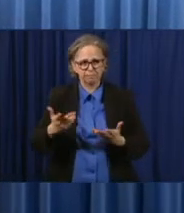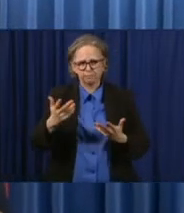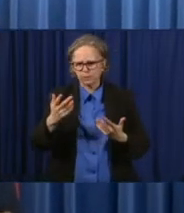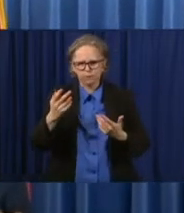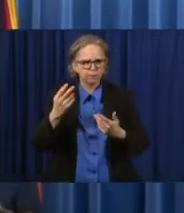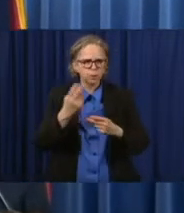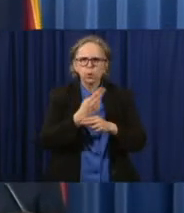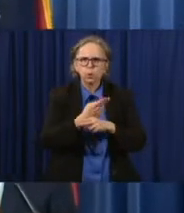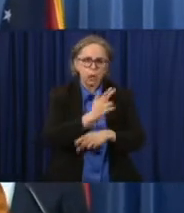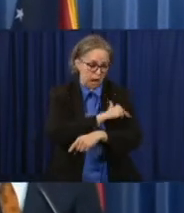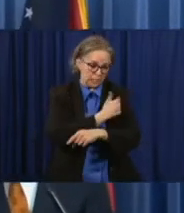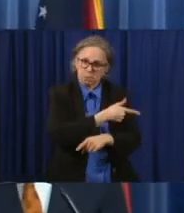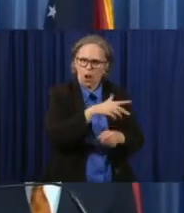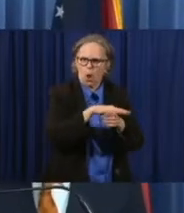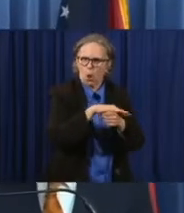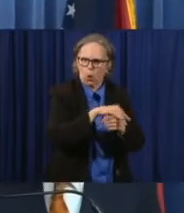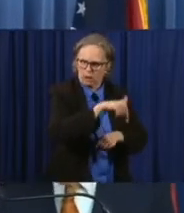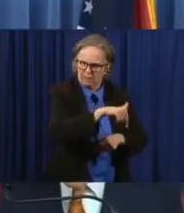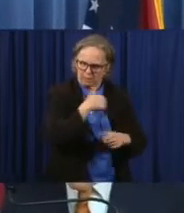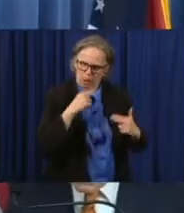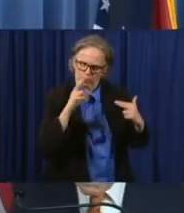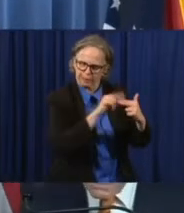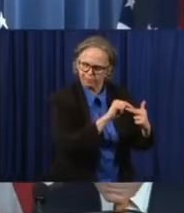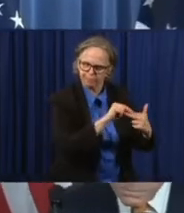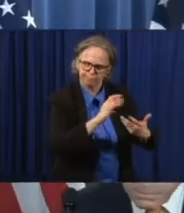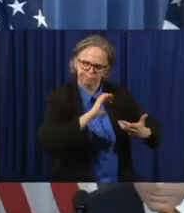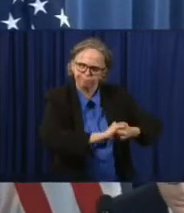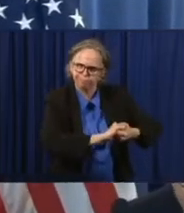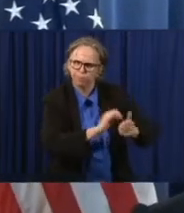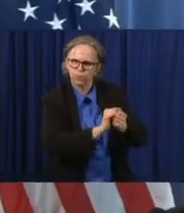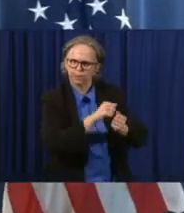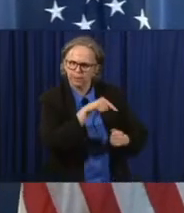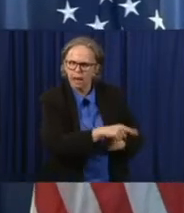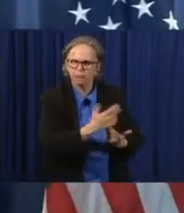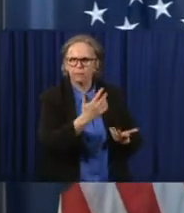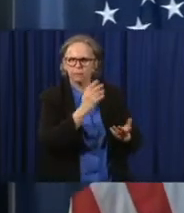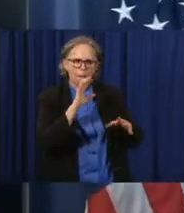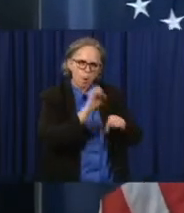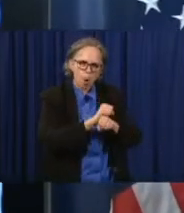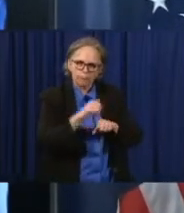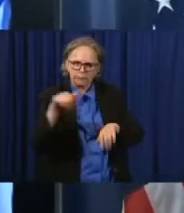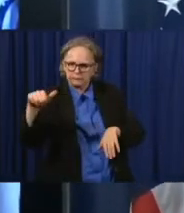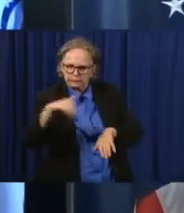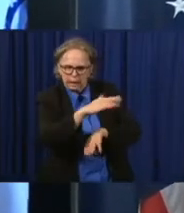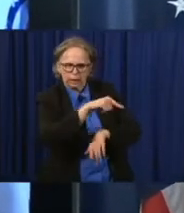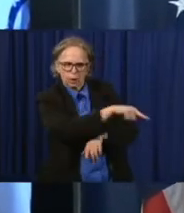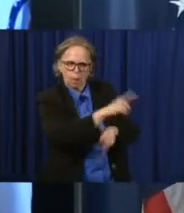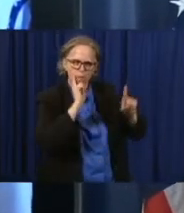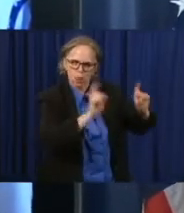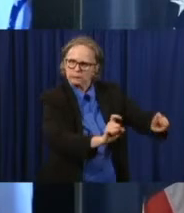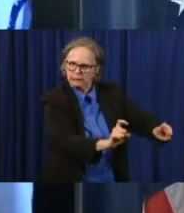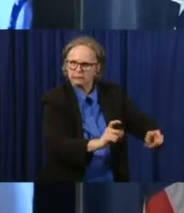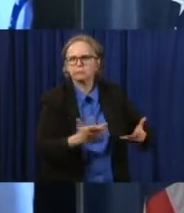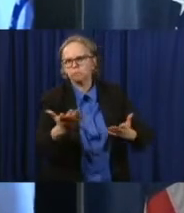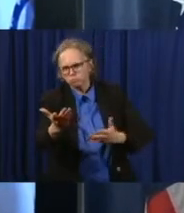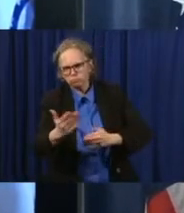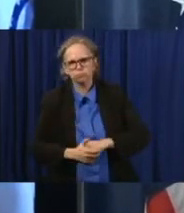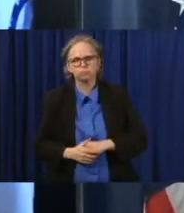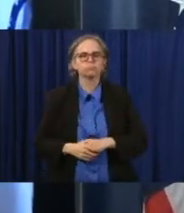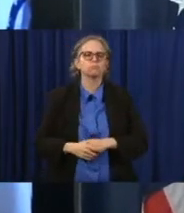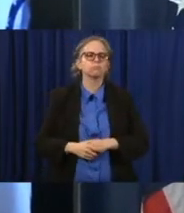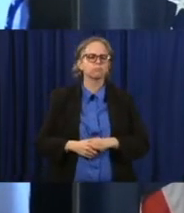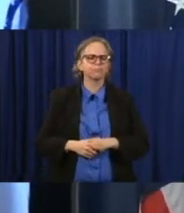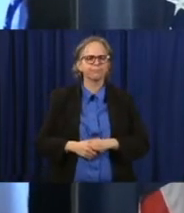and they just call and make an appointment, and they can be tested whether or not they have symptoms. Also, I know that